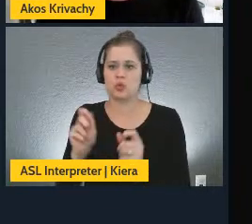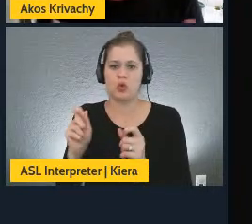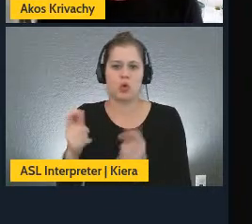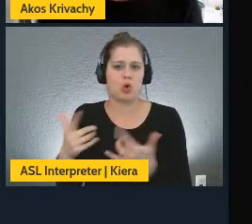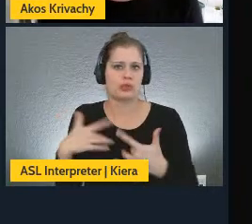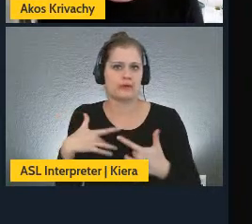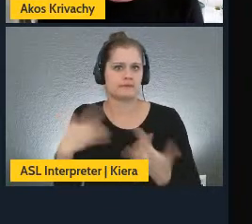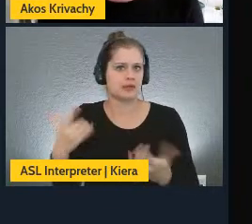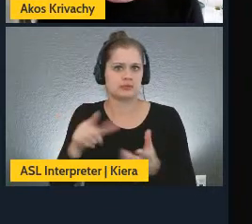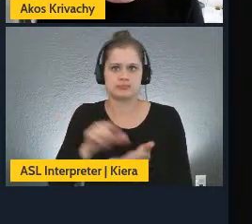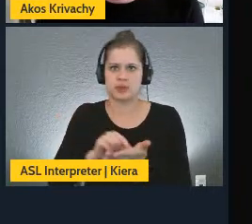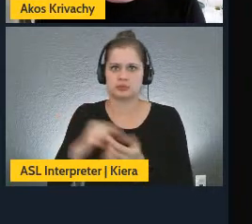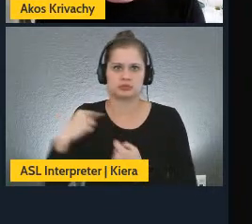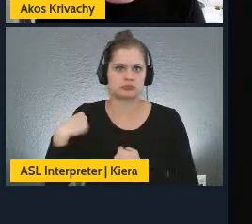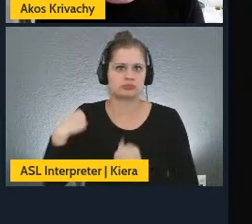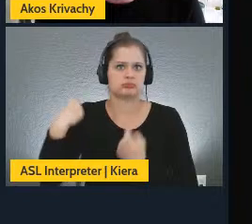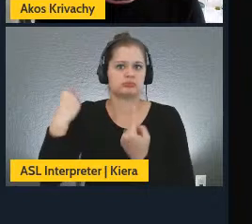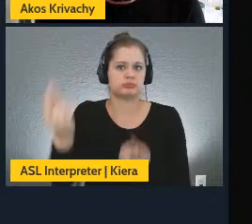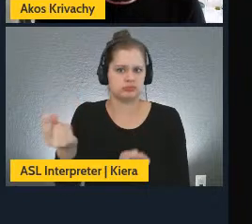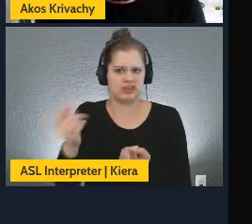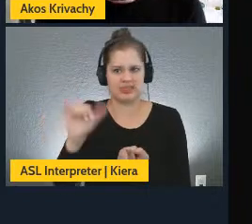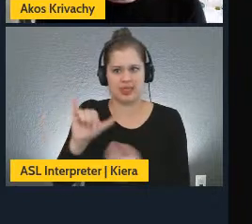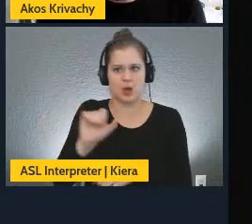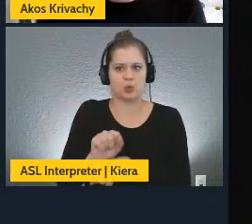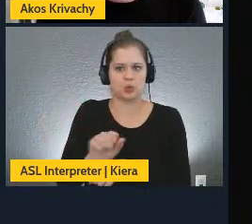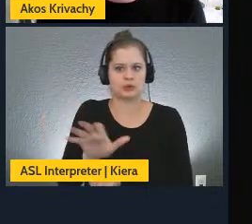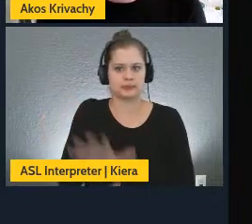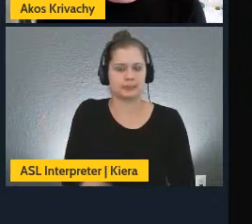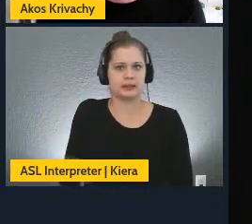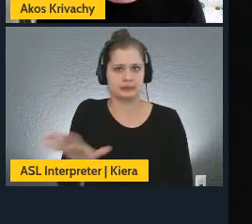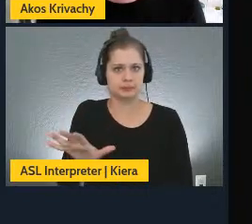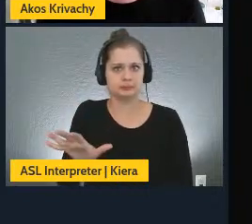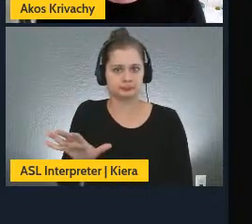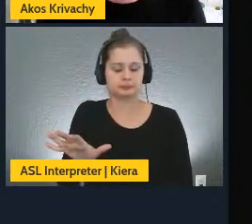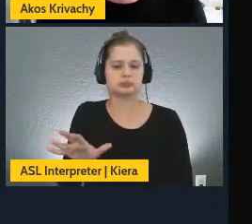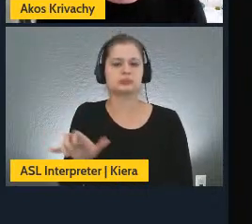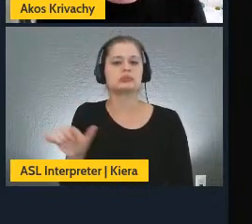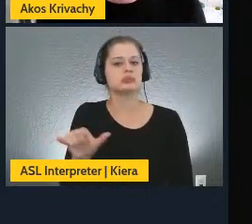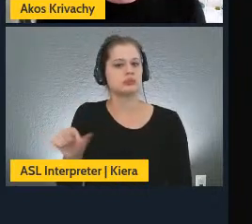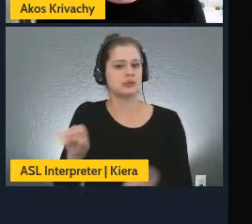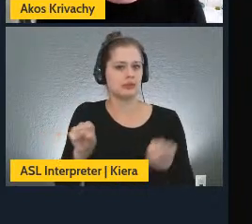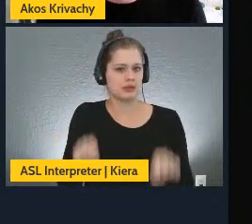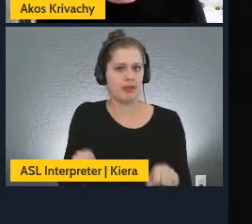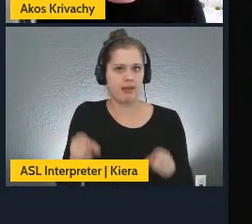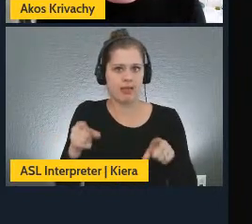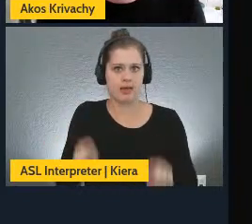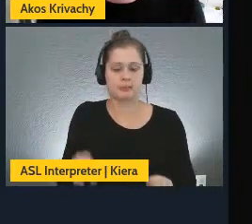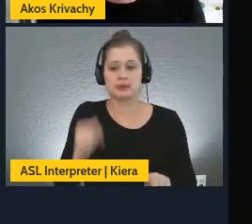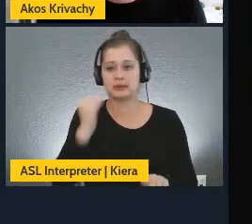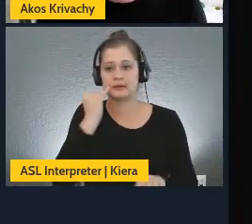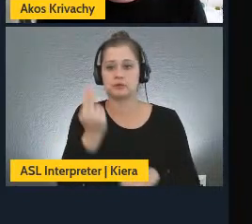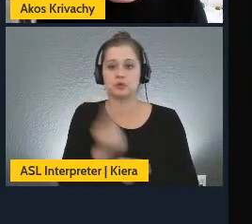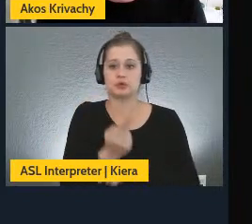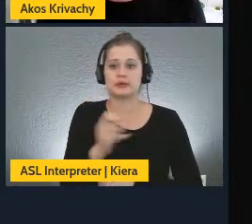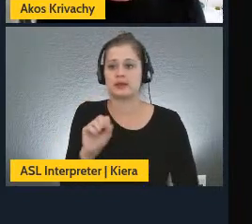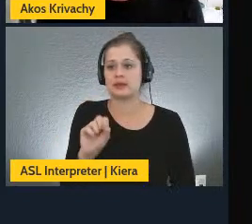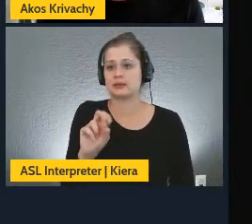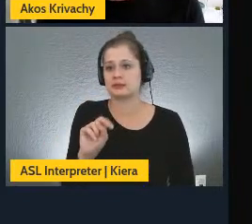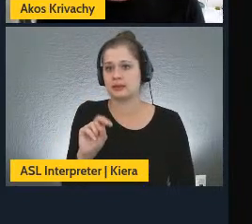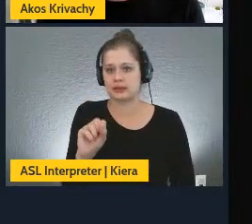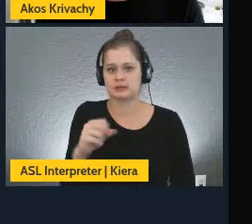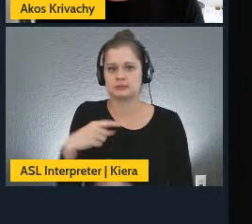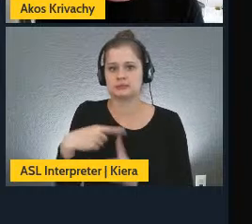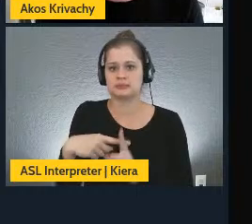that tenant or workspace. So the same can be done for if you're using SNS plus SQS. If you're